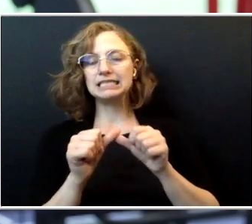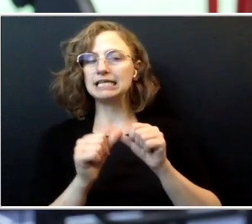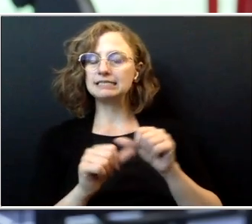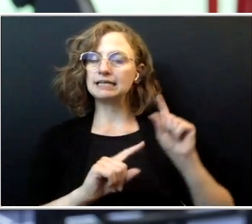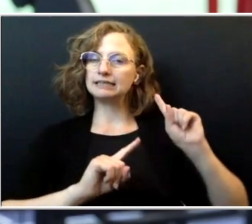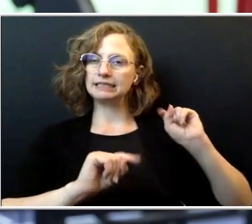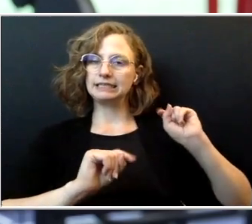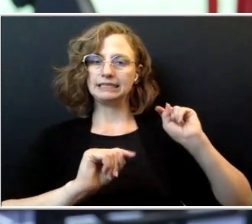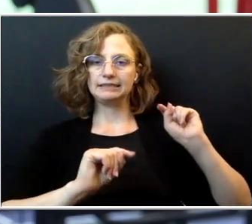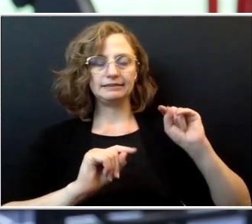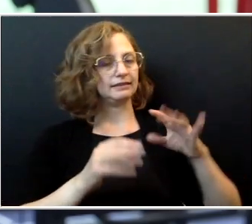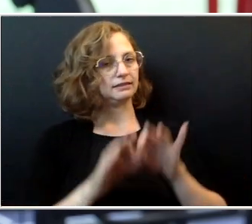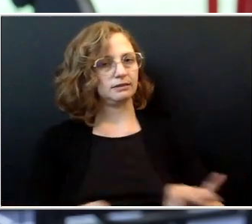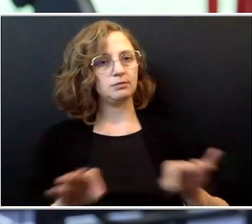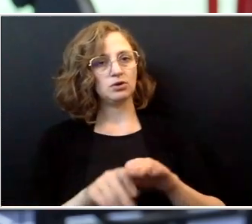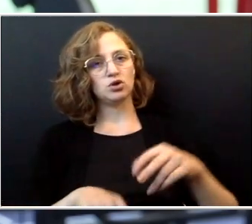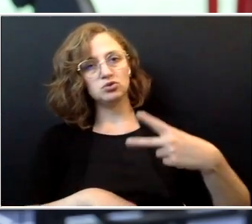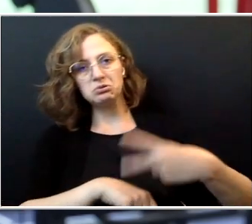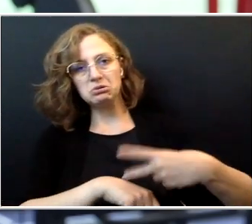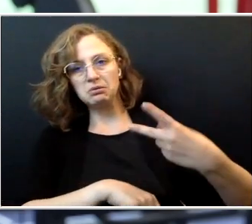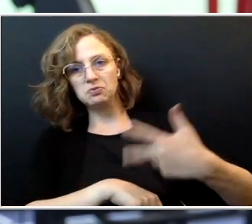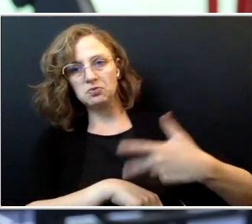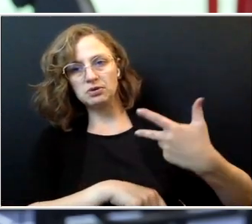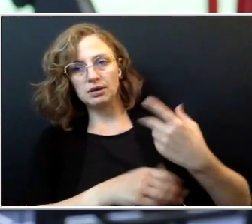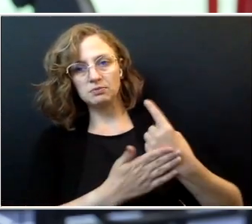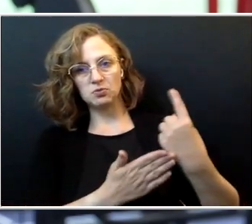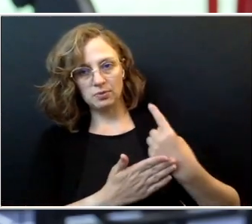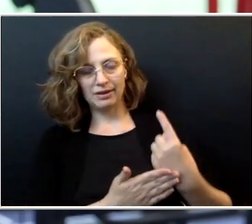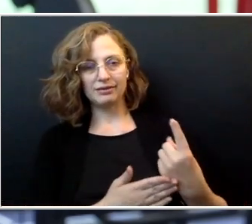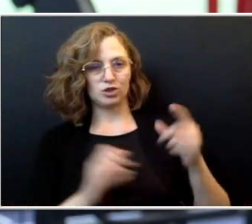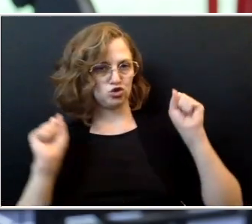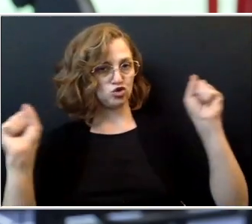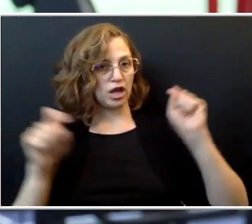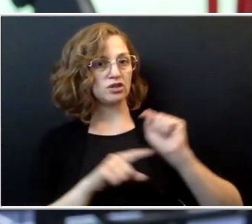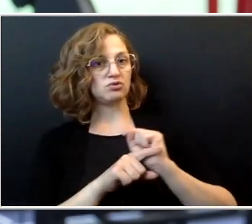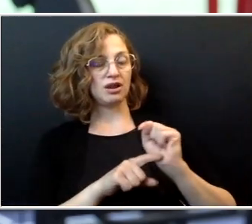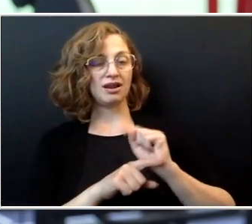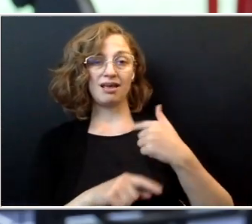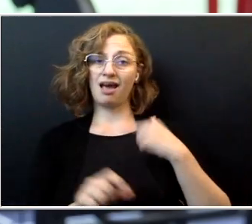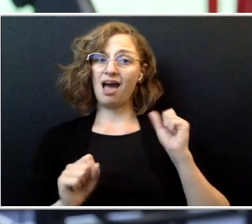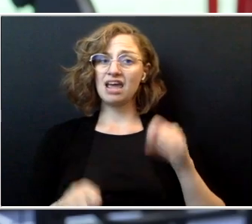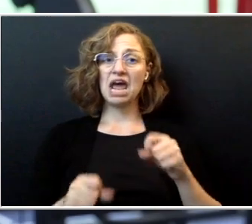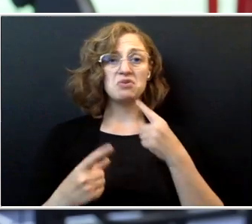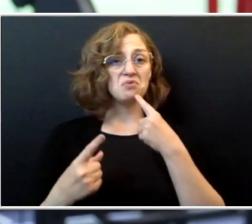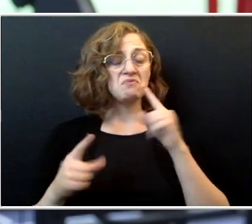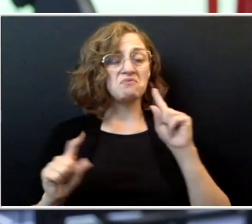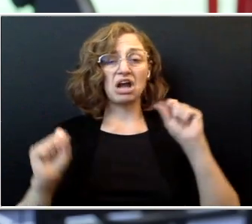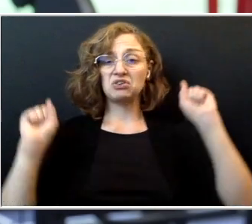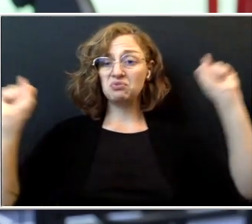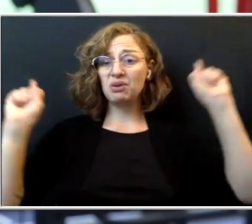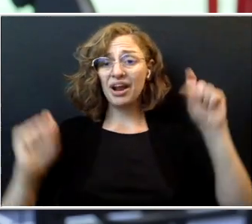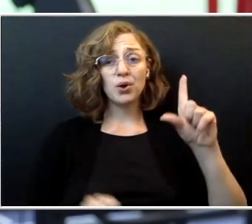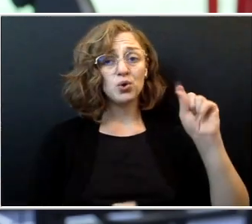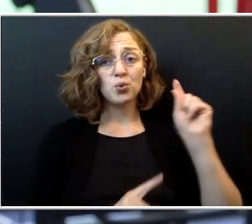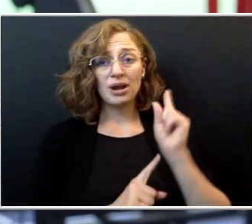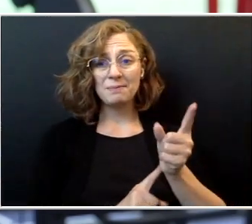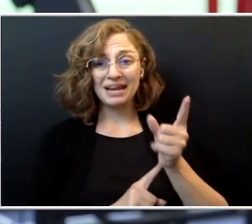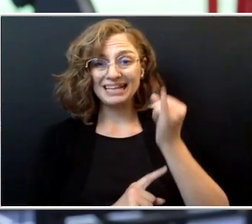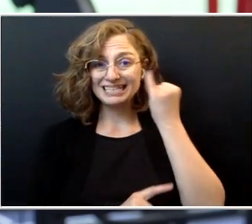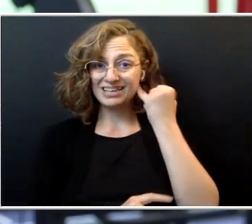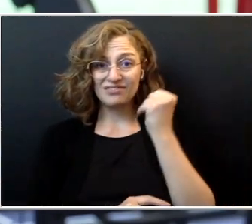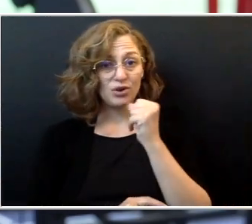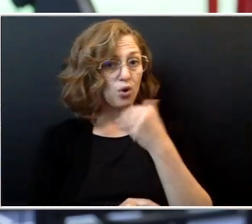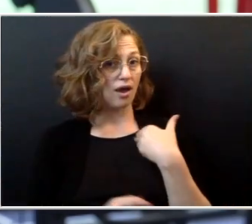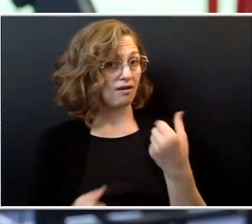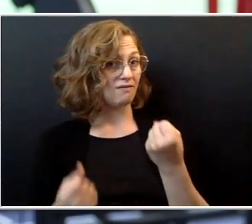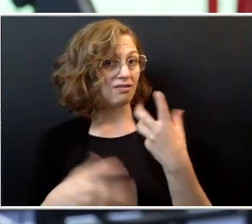I'd say 2 to 3 times a week. And again, you can be very effective. I can do a pretty effective workout in 20 minutes if I'm only given a small amount of time. So it kind